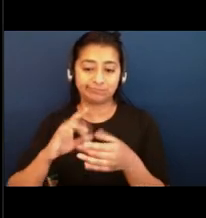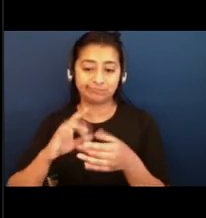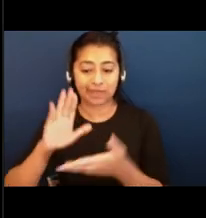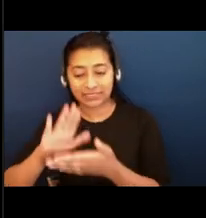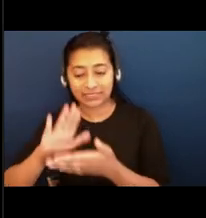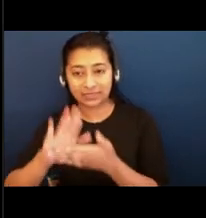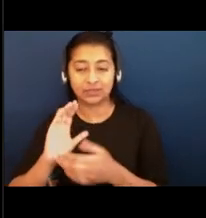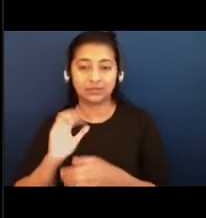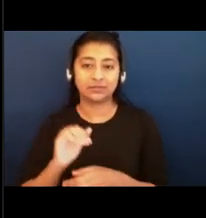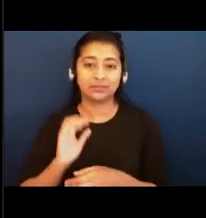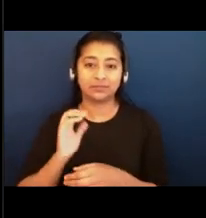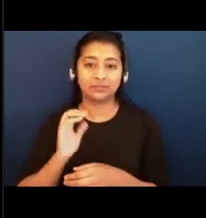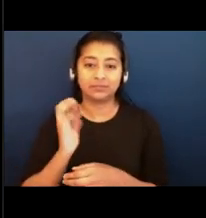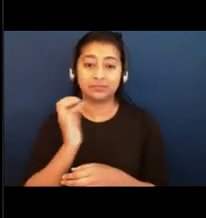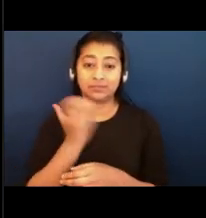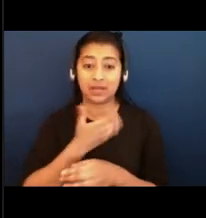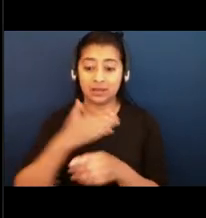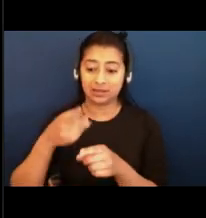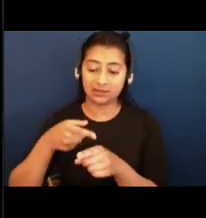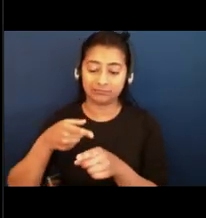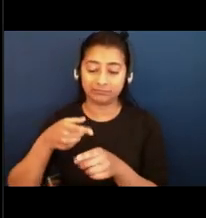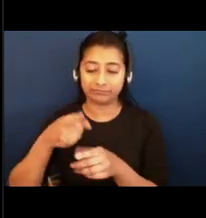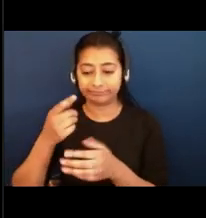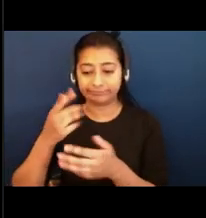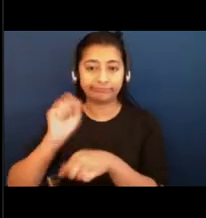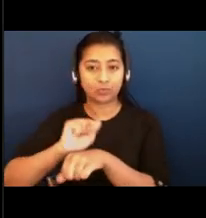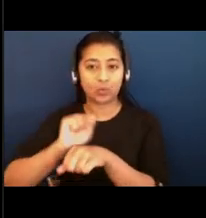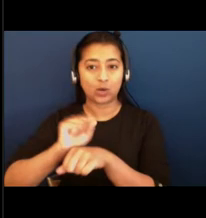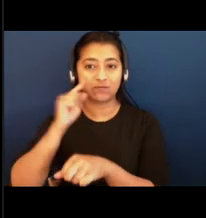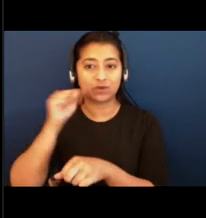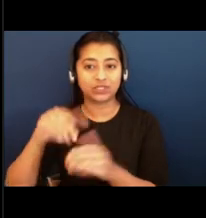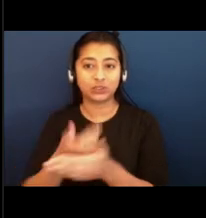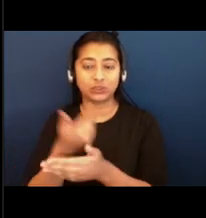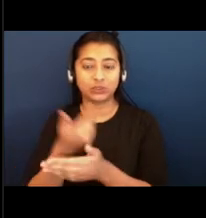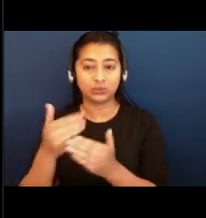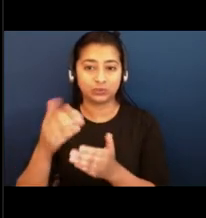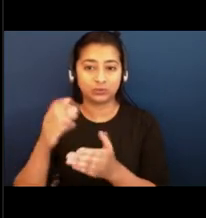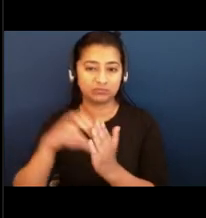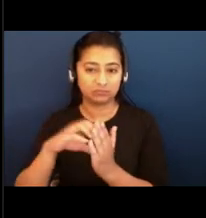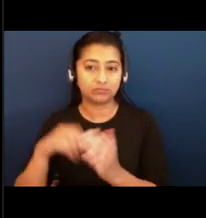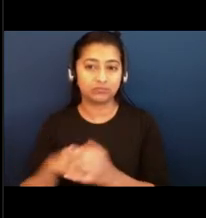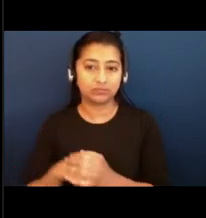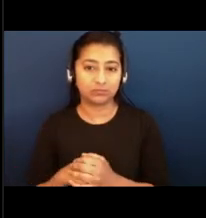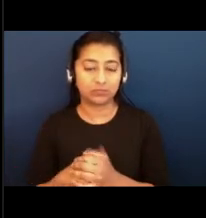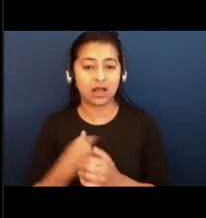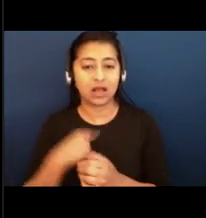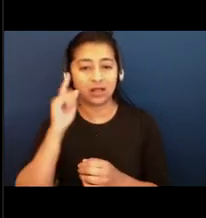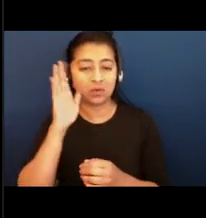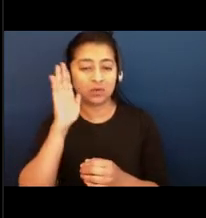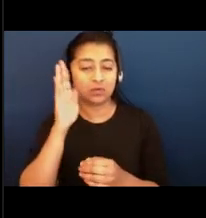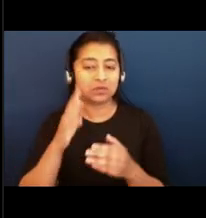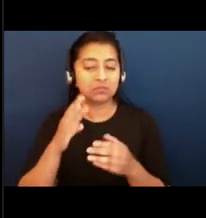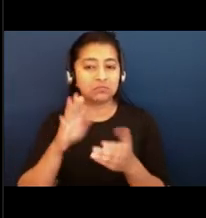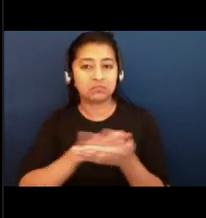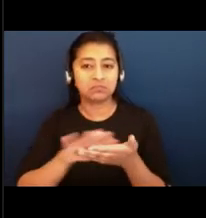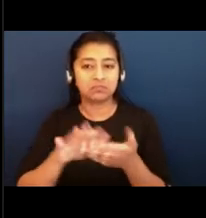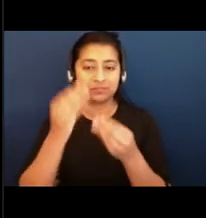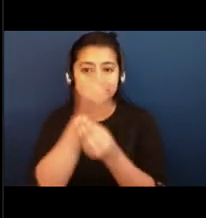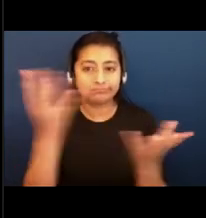discipline is for this new section. I thought it would be helpful to have some preliminaries for shared understanding in terms of